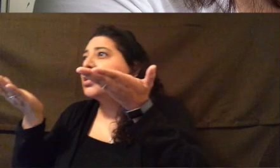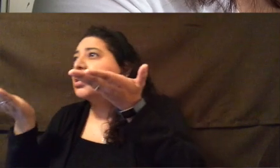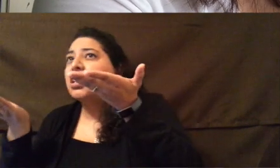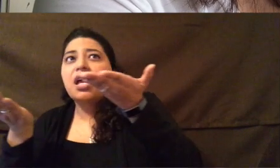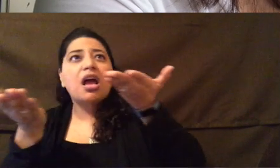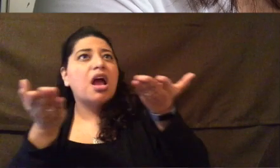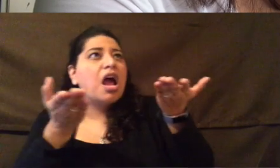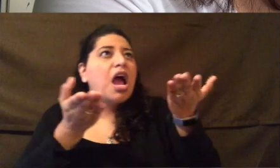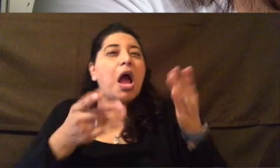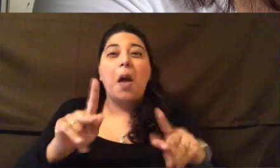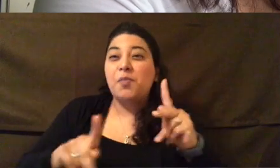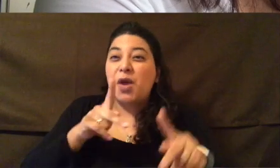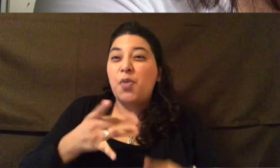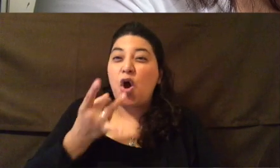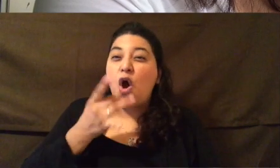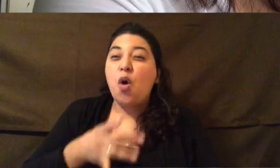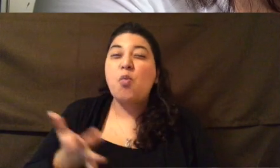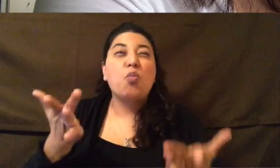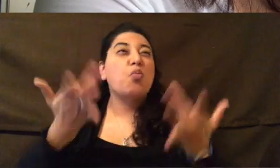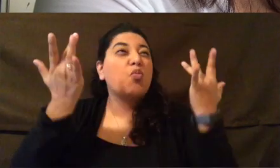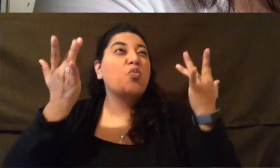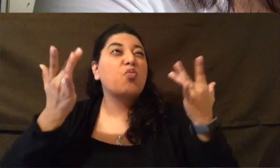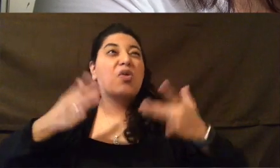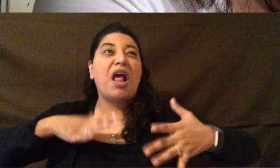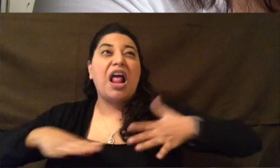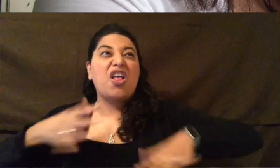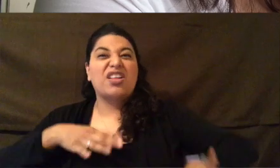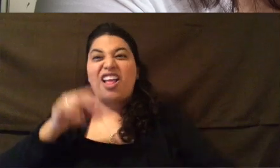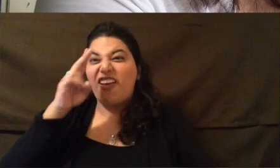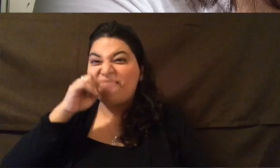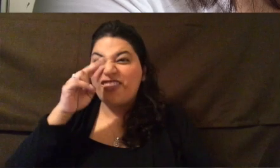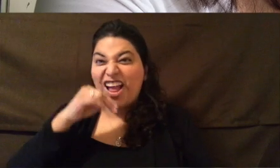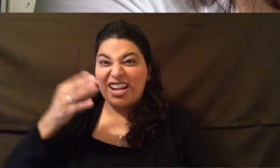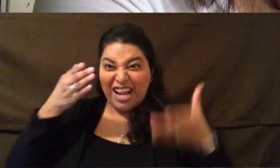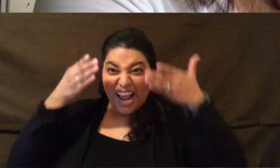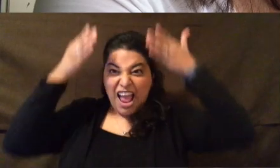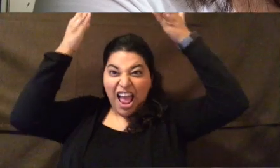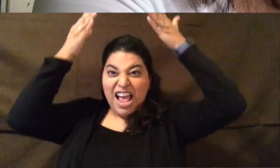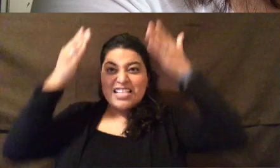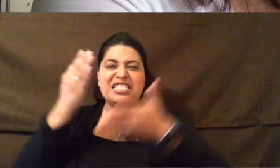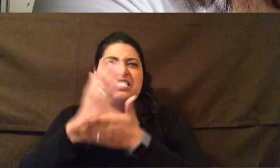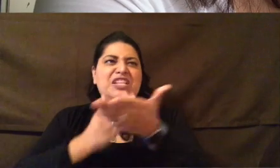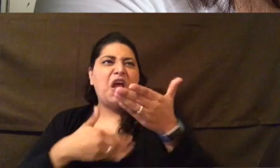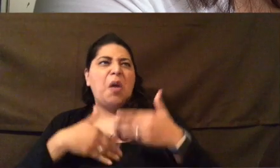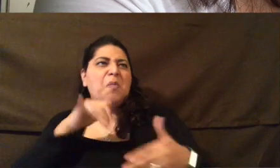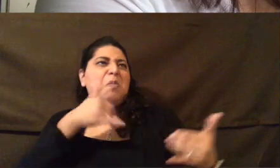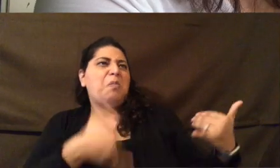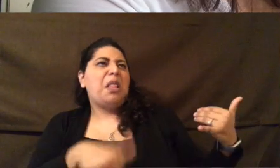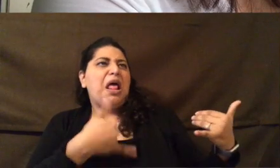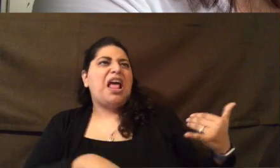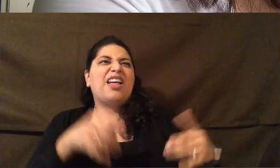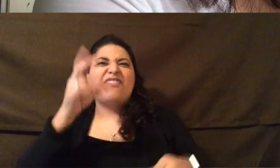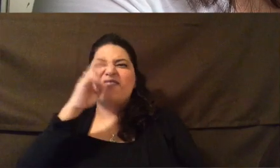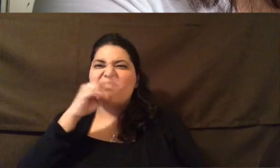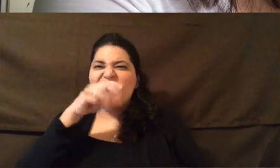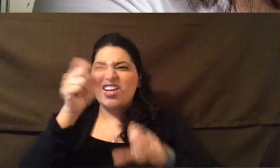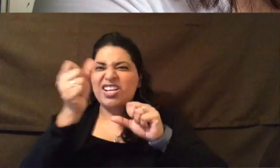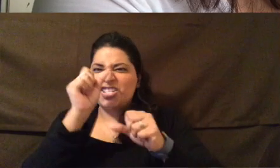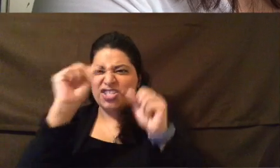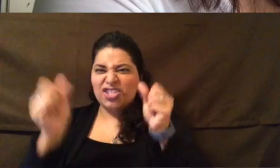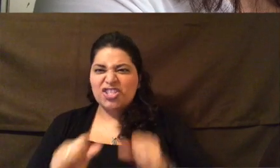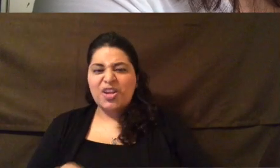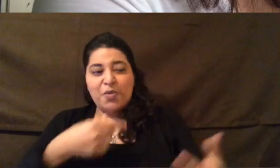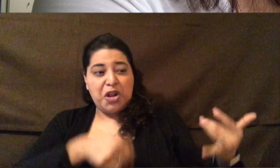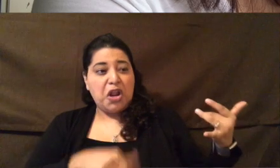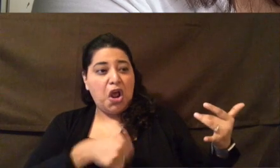People in bright clothes and funny hats strolled among the crowd. Some played funny-shaped guitars. Some tossed balls in the